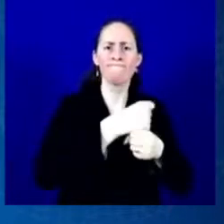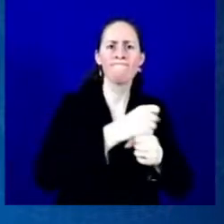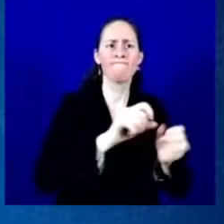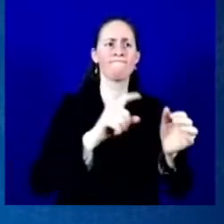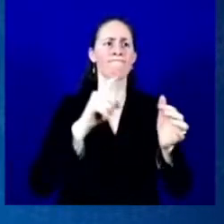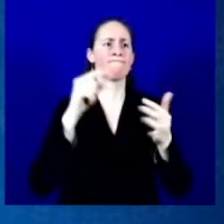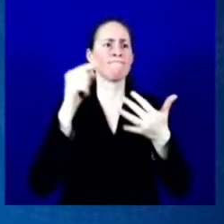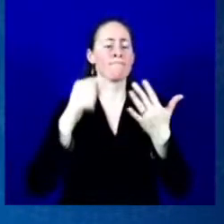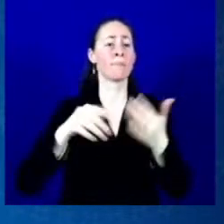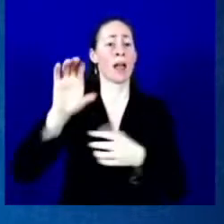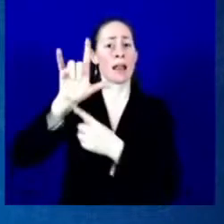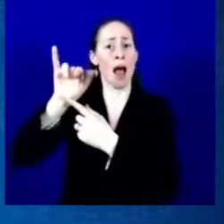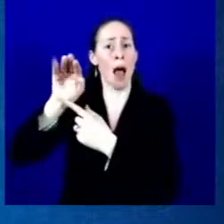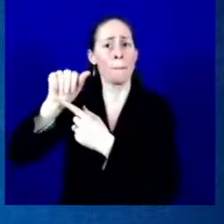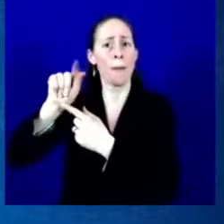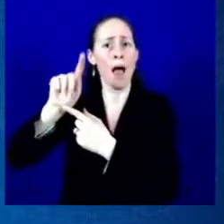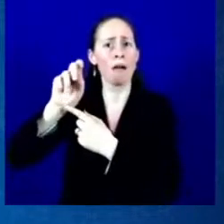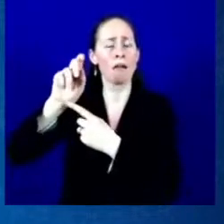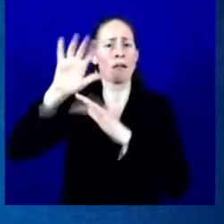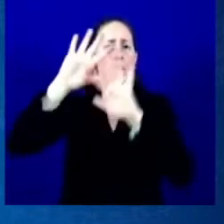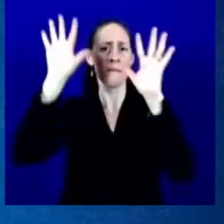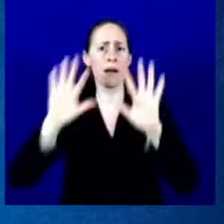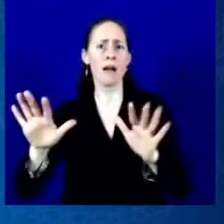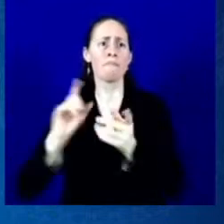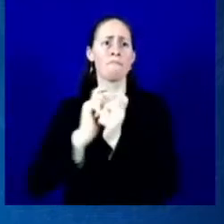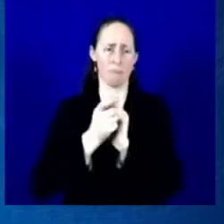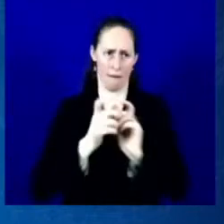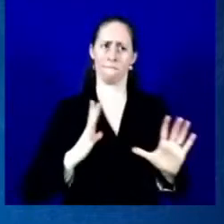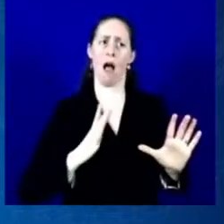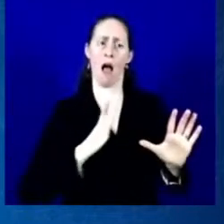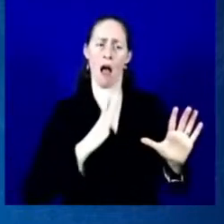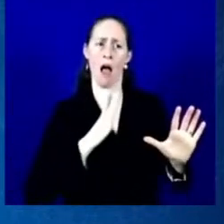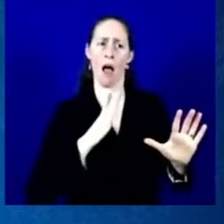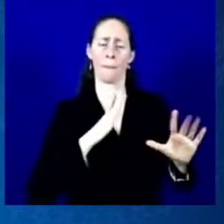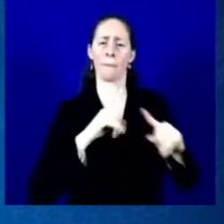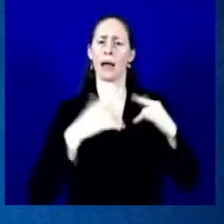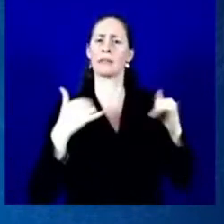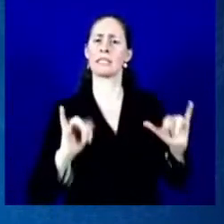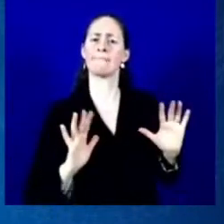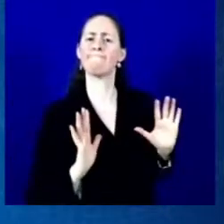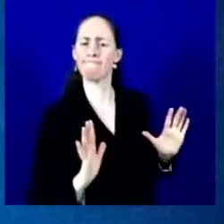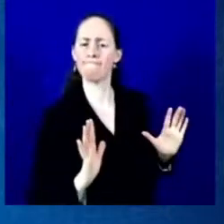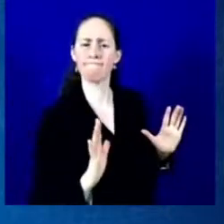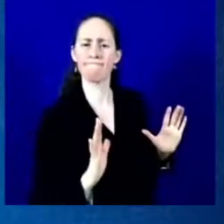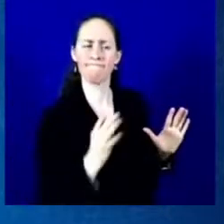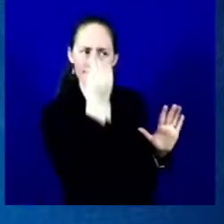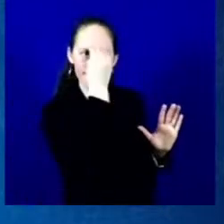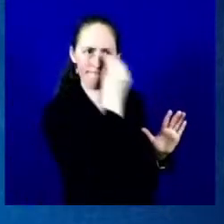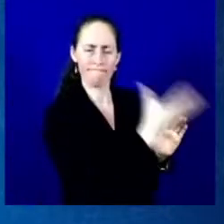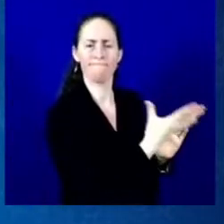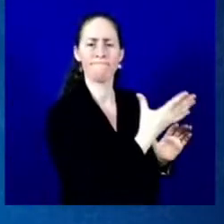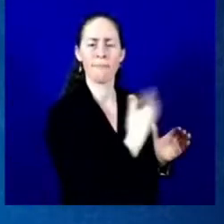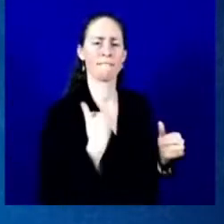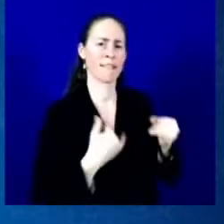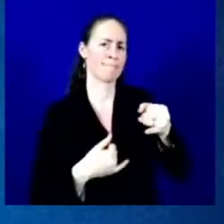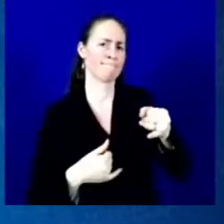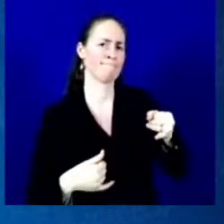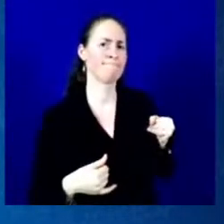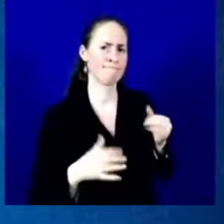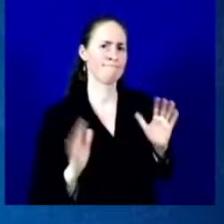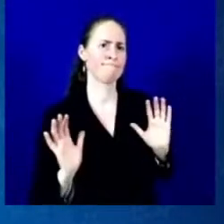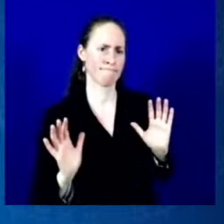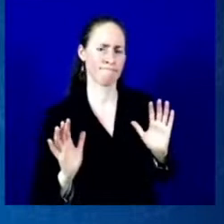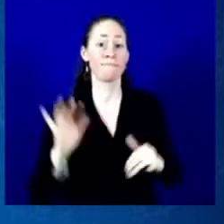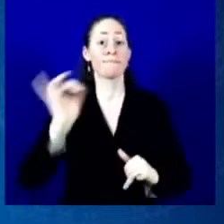respond. On Iran and North Korea, nuclear programs that present serious threats to American security